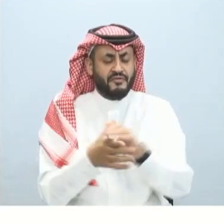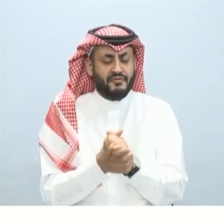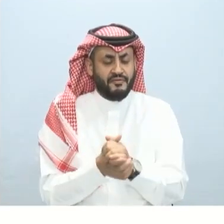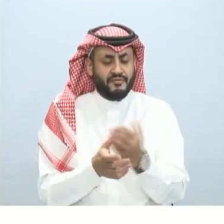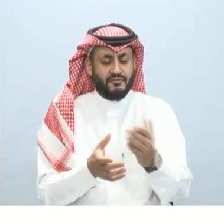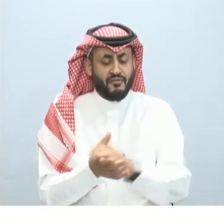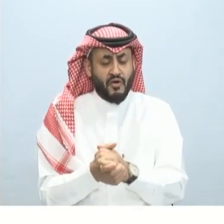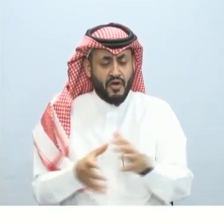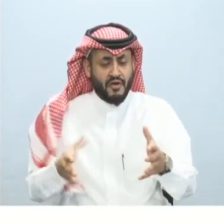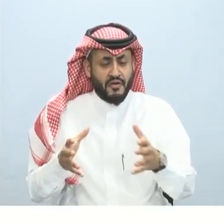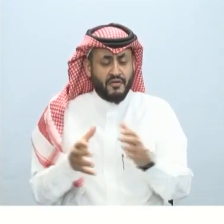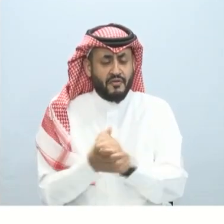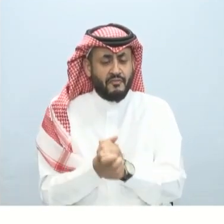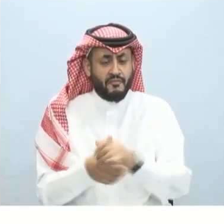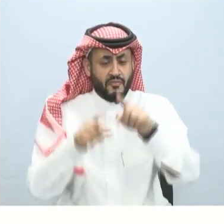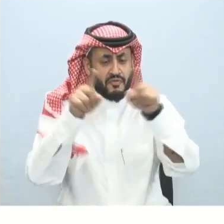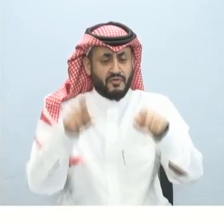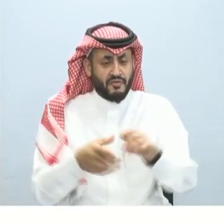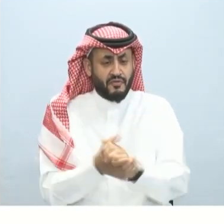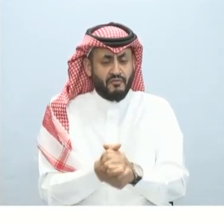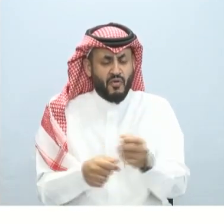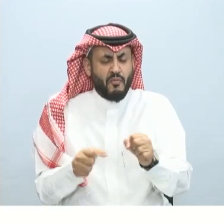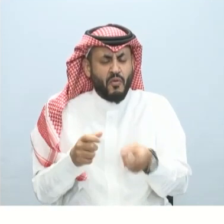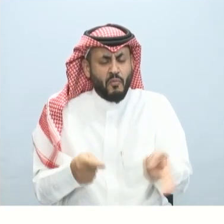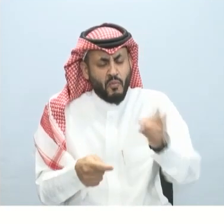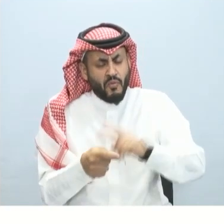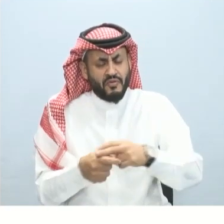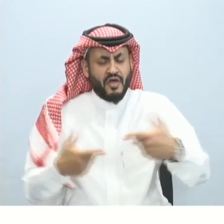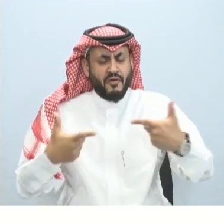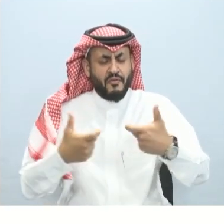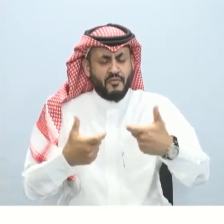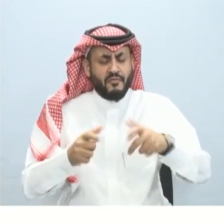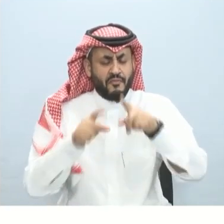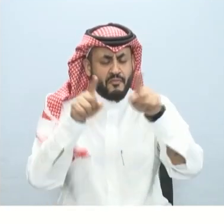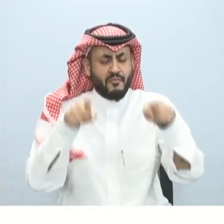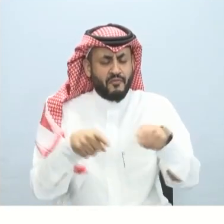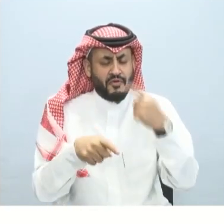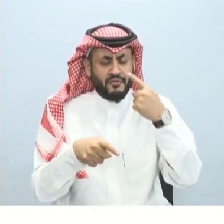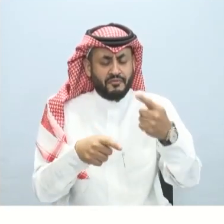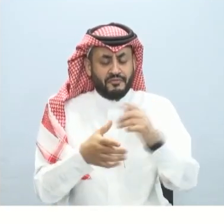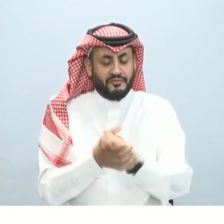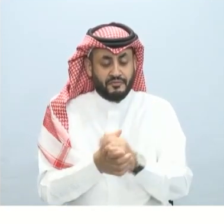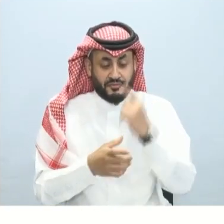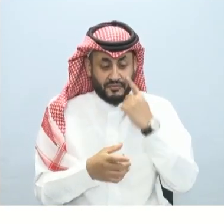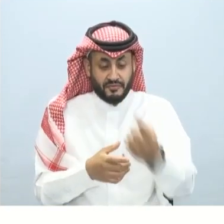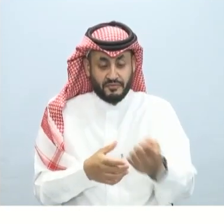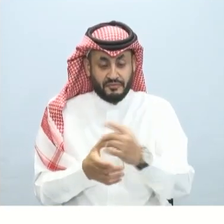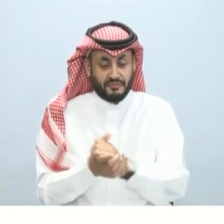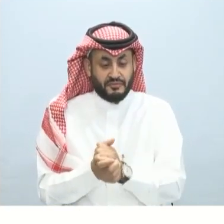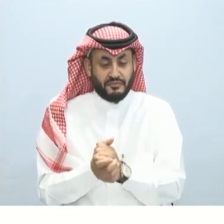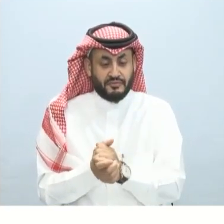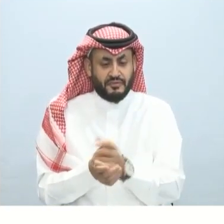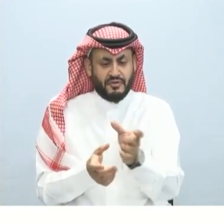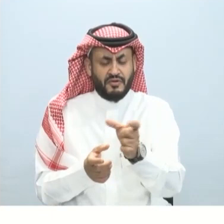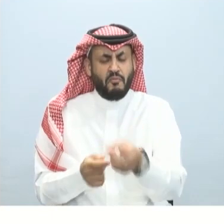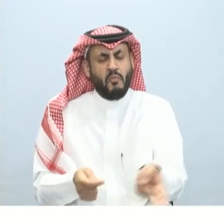Horror movies are definitely scarier than war movies. So when you use these sentences or you compare, you can just add a